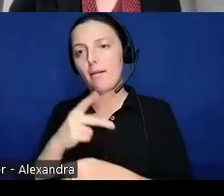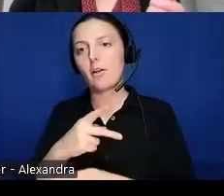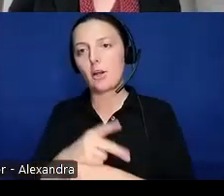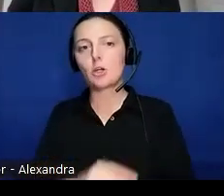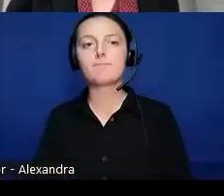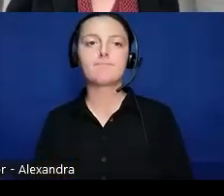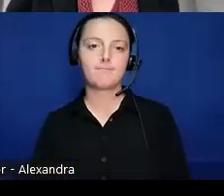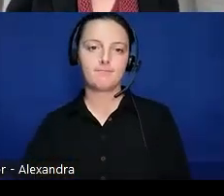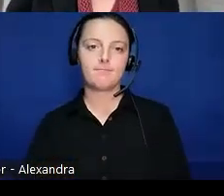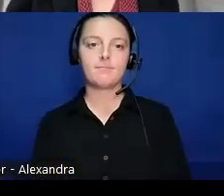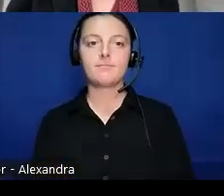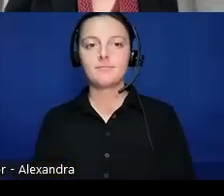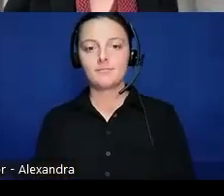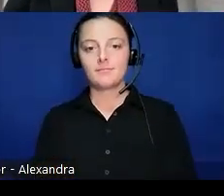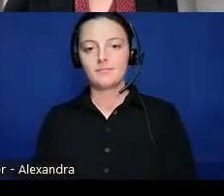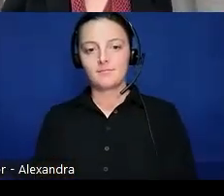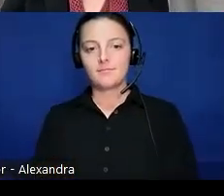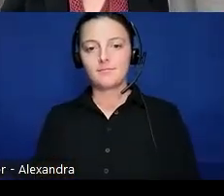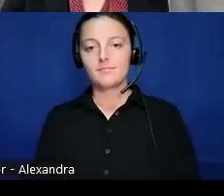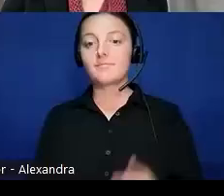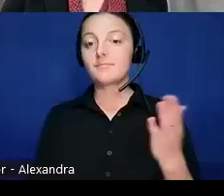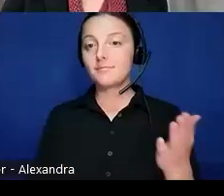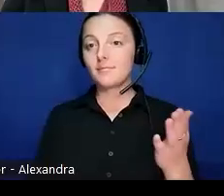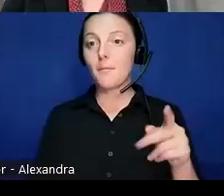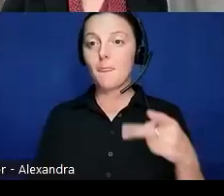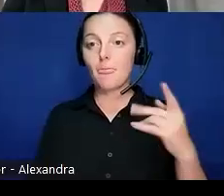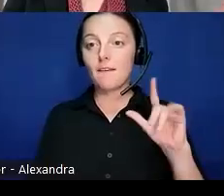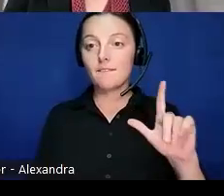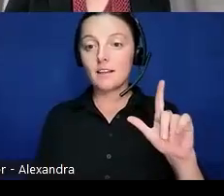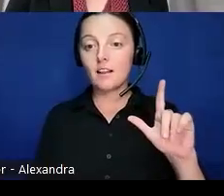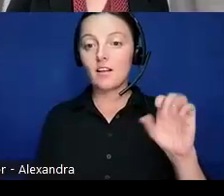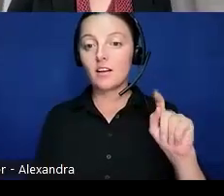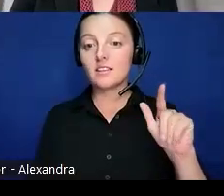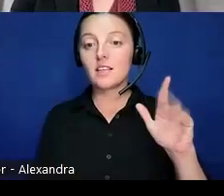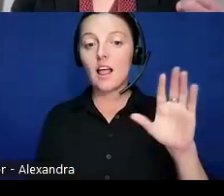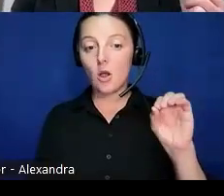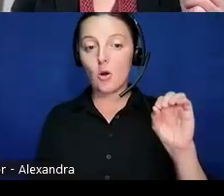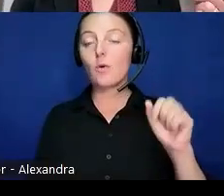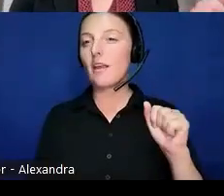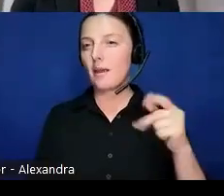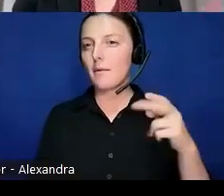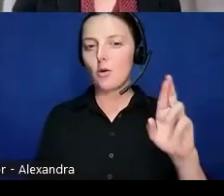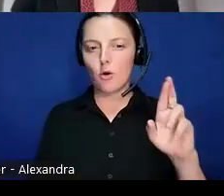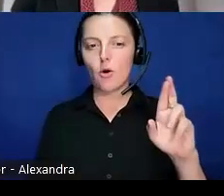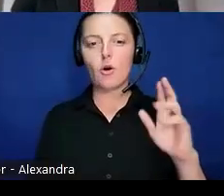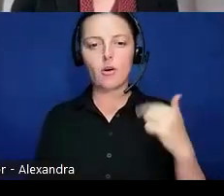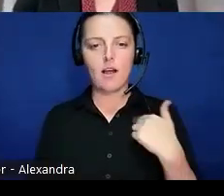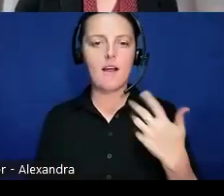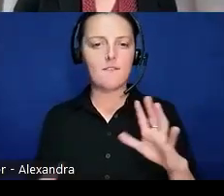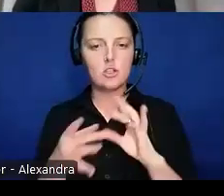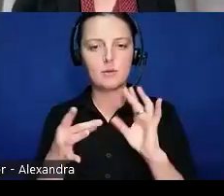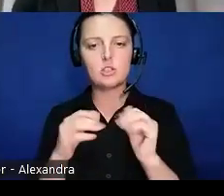This is Phil Costello, the APRN I mentioned with street medicine team, and myself, and then Claudette, who's one of